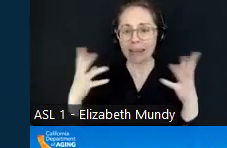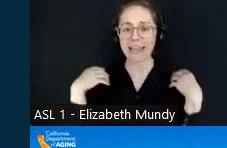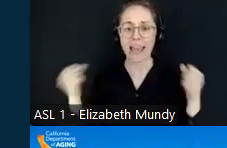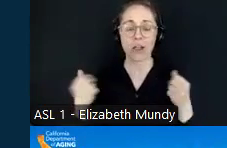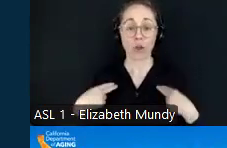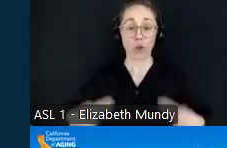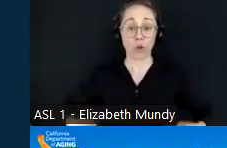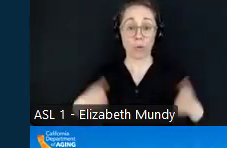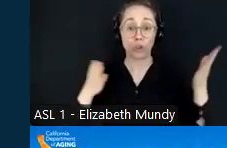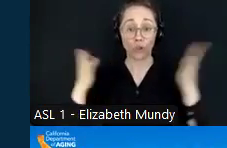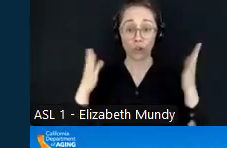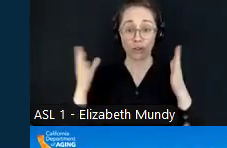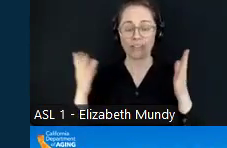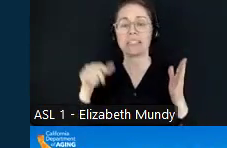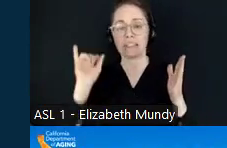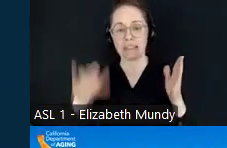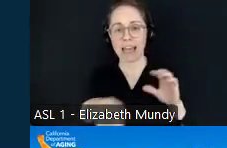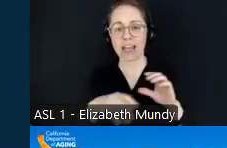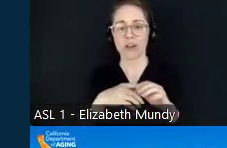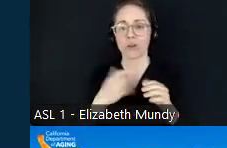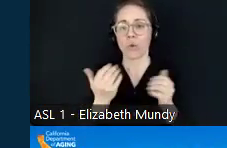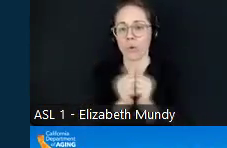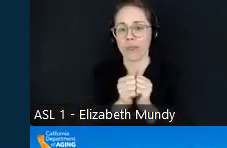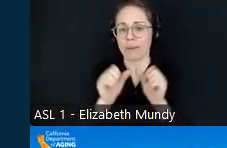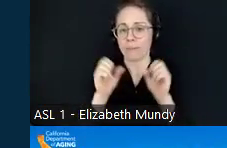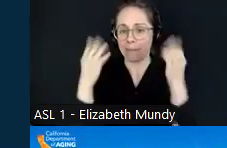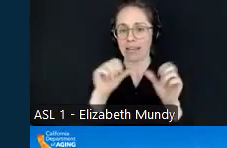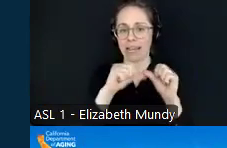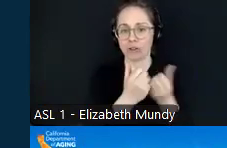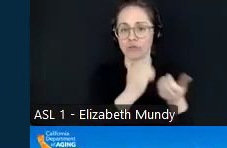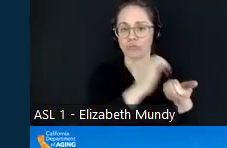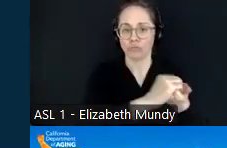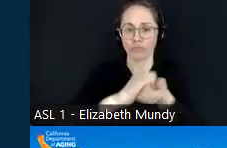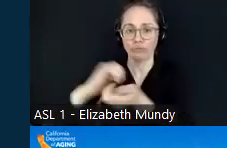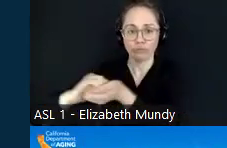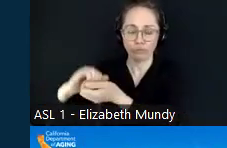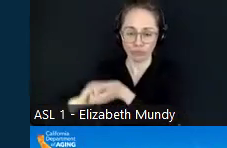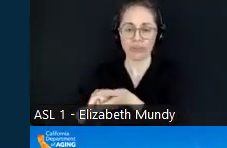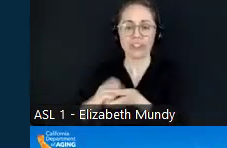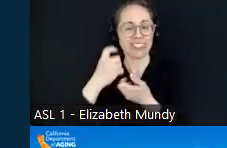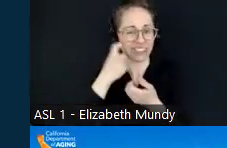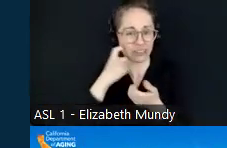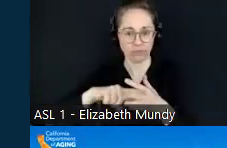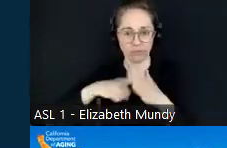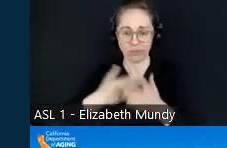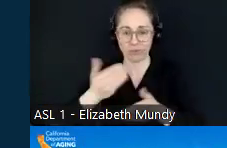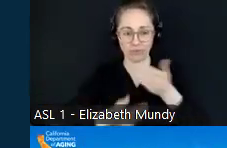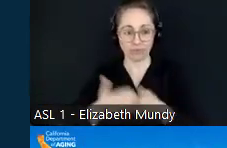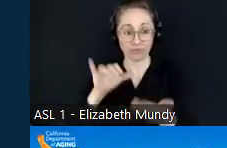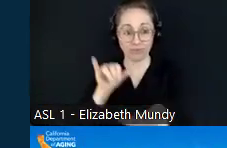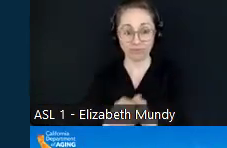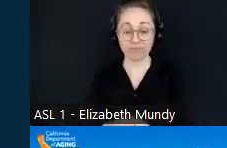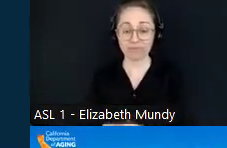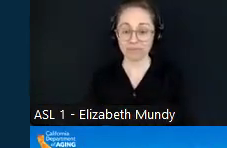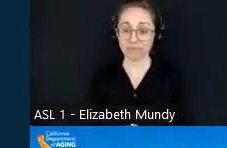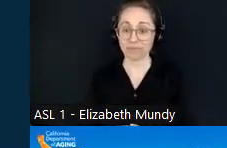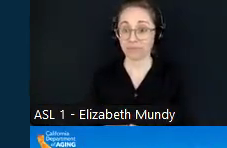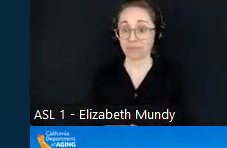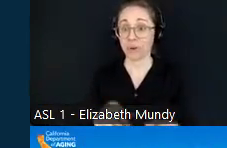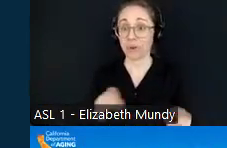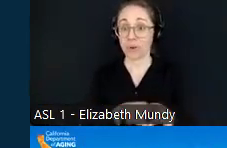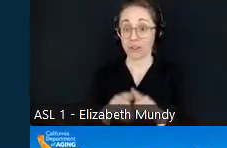Agency. This is an example of cross-agency work that's has just begun. And then exciting new